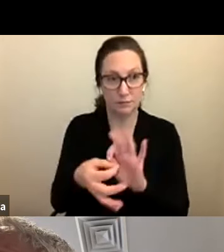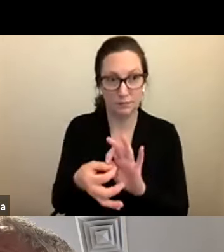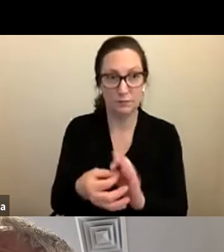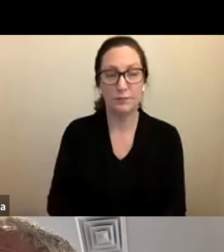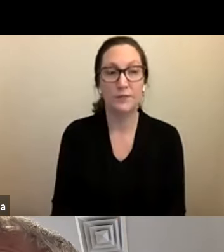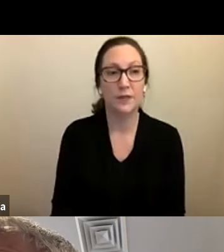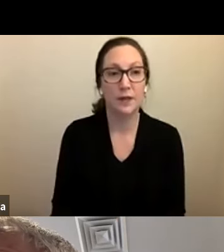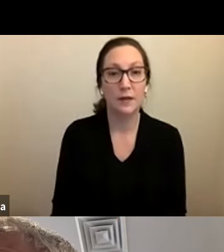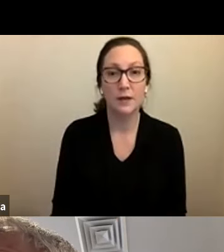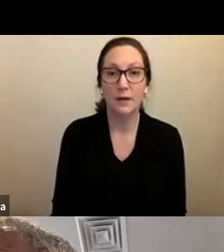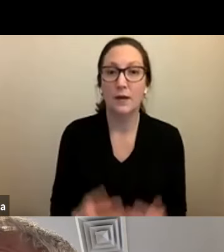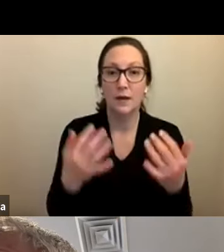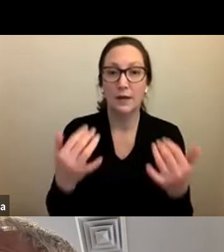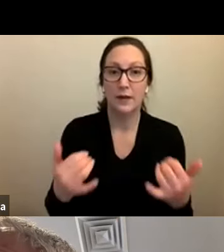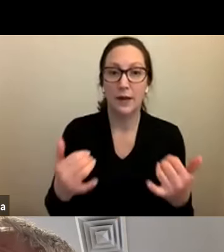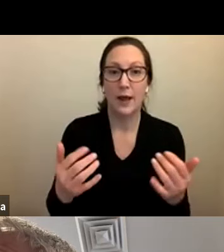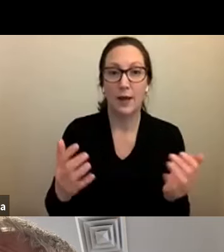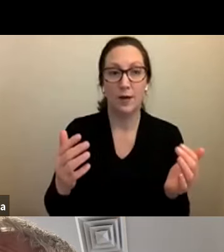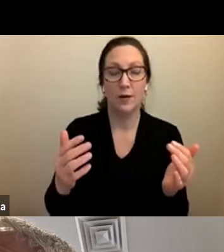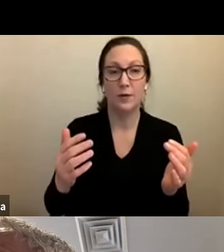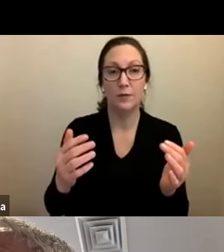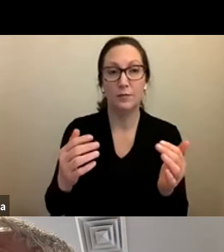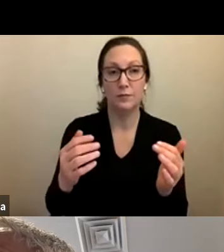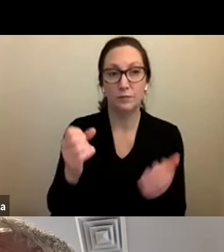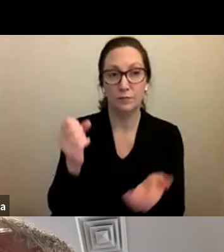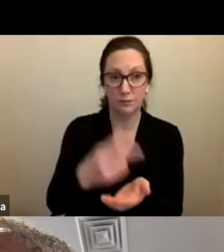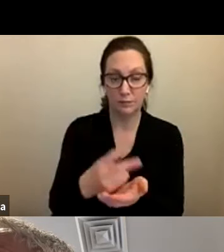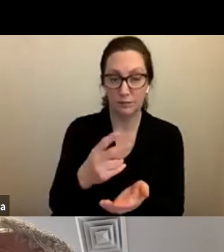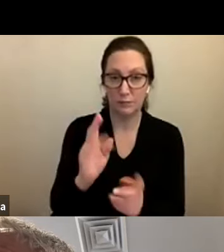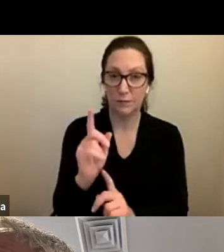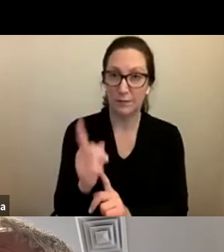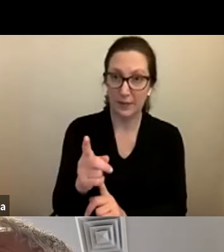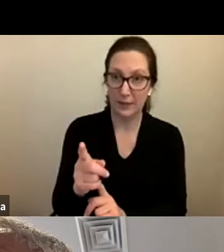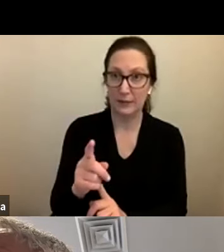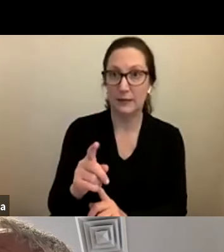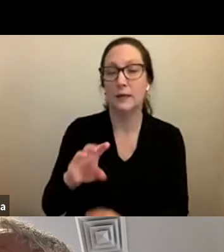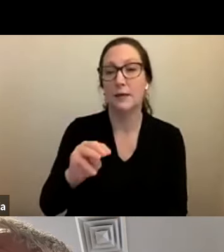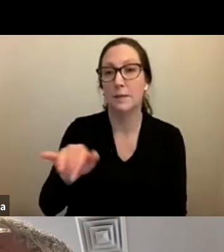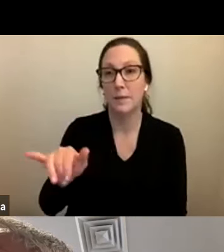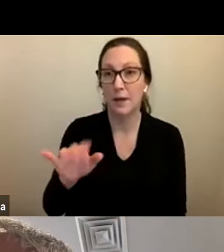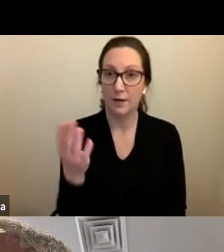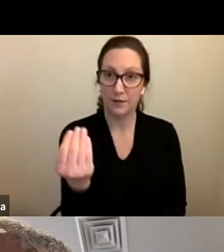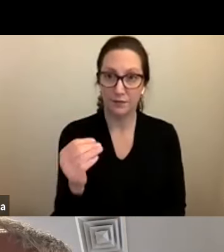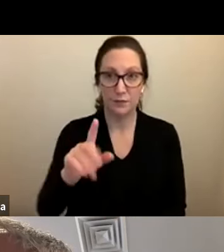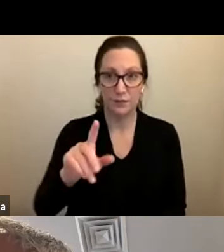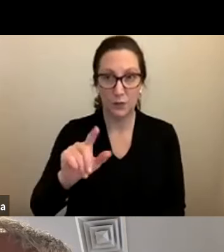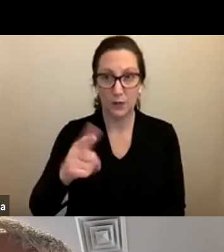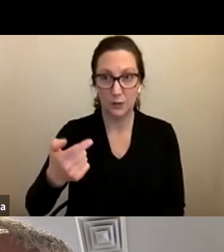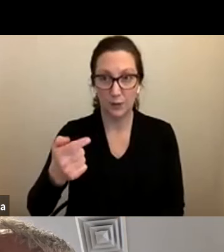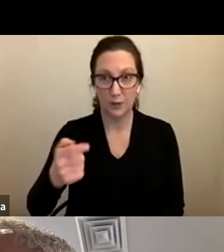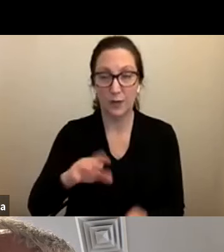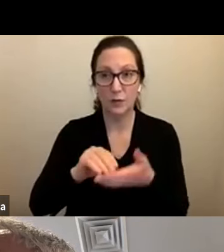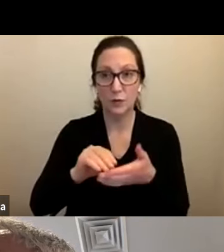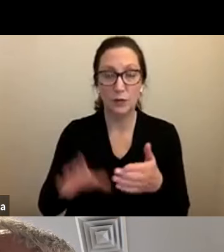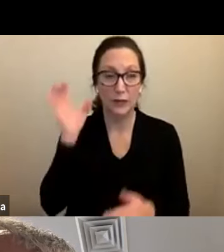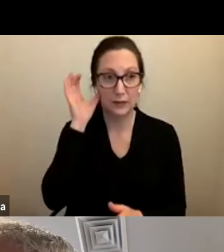We will now move on to the approval of the minutes from the May 14th, 2021 student listening